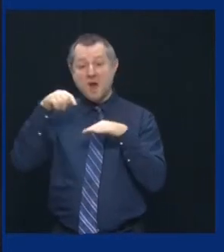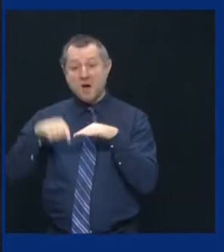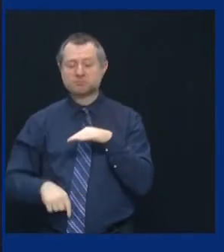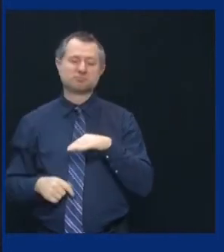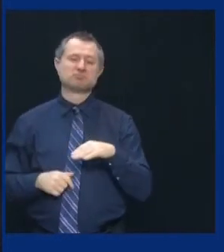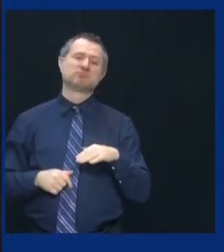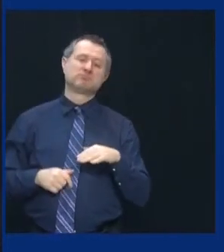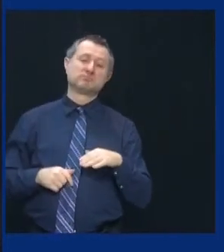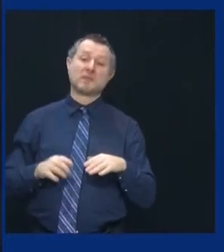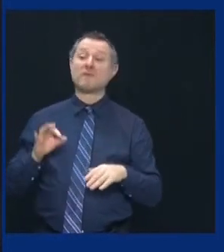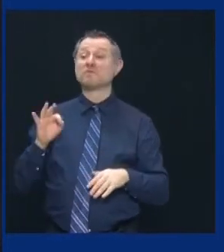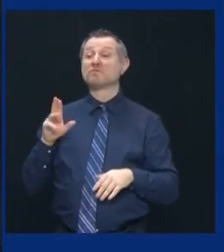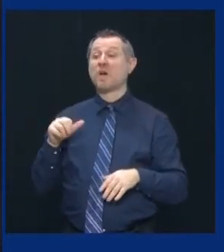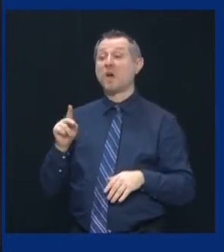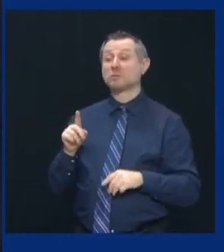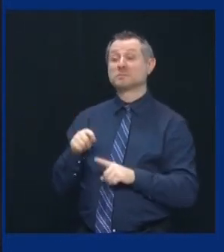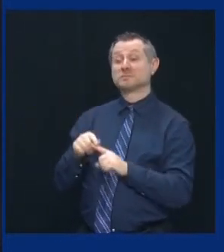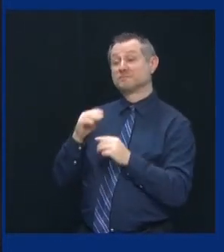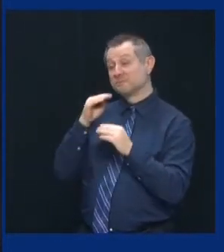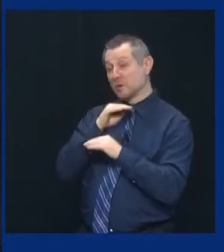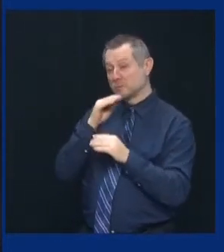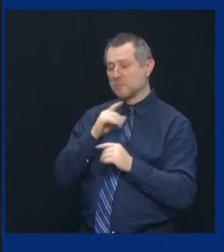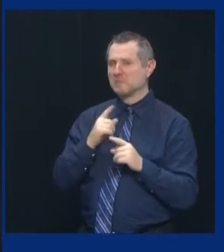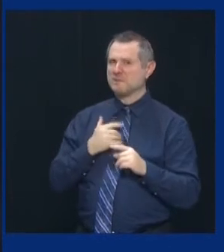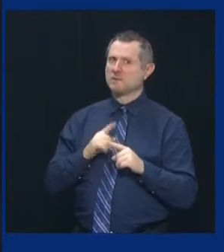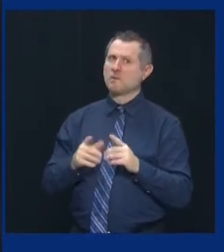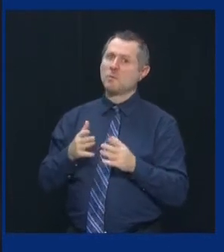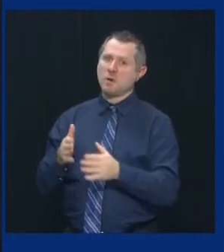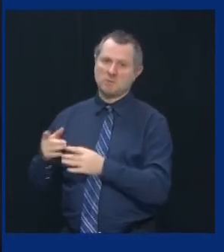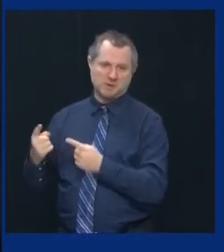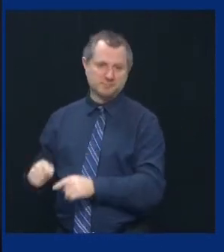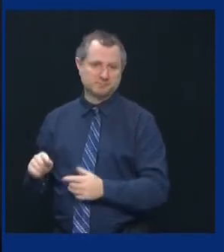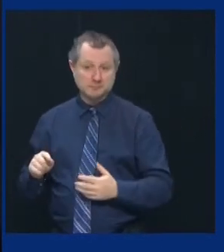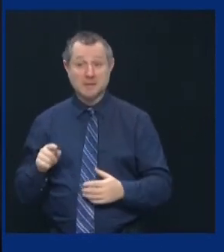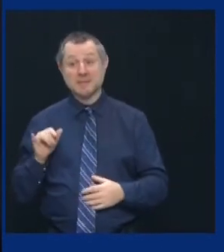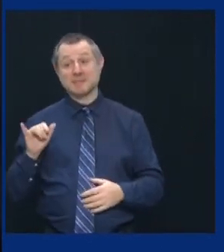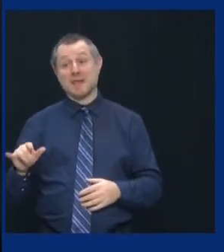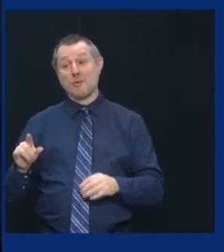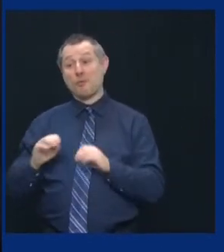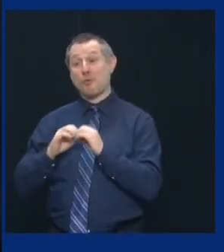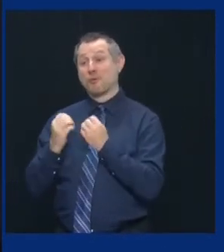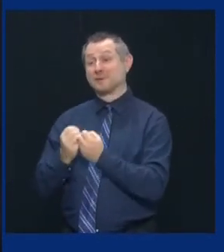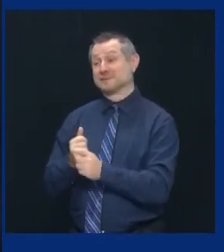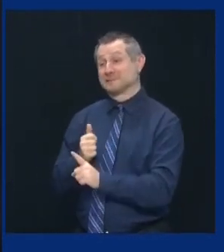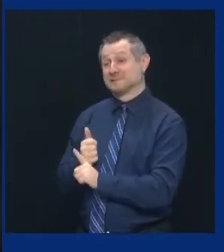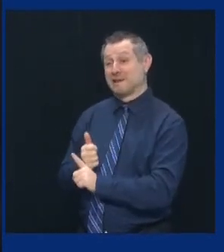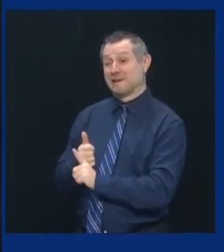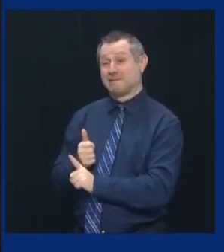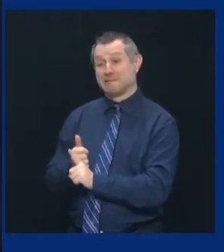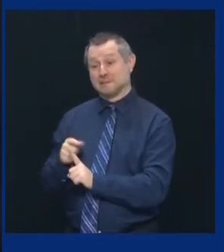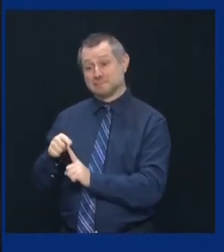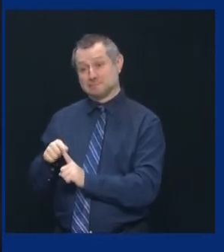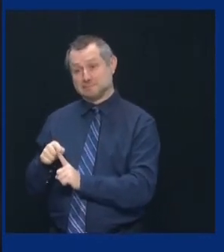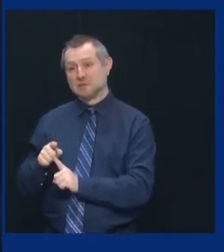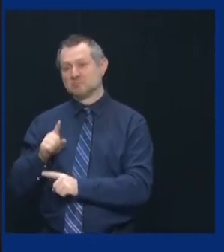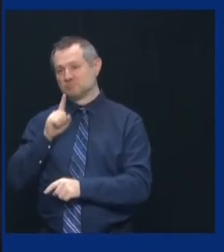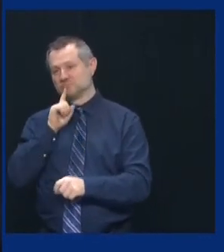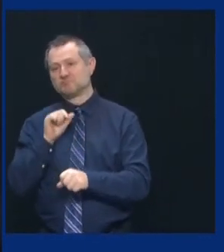fraud can happen on two levels here, right? The organization can be involved in